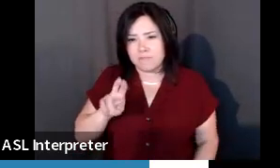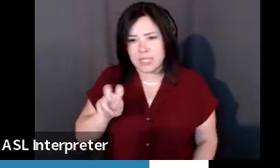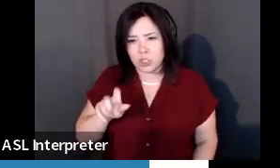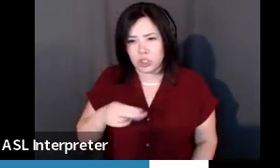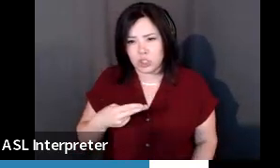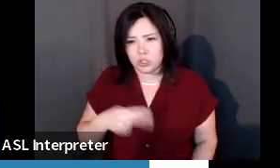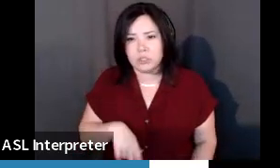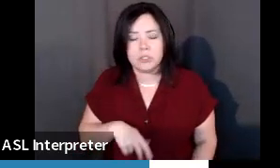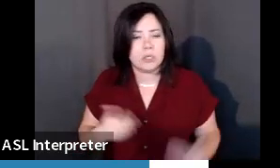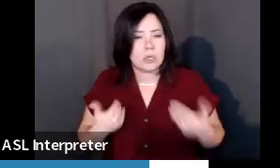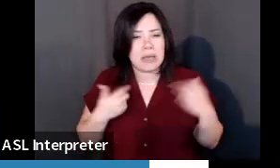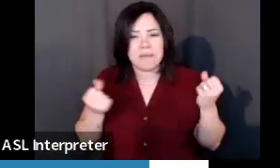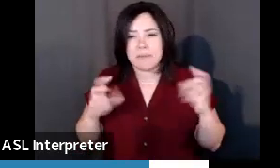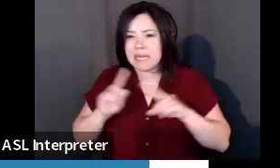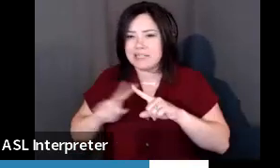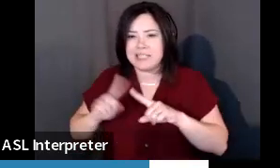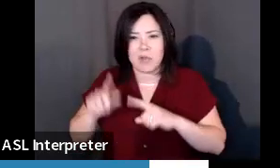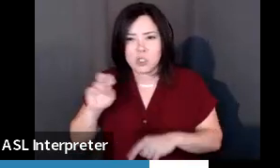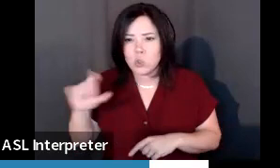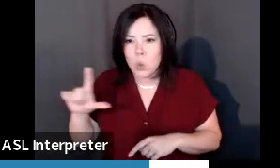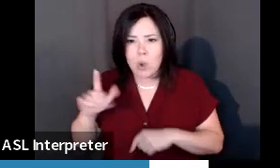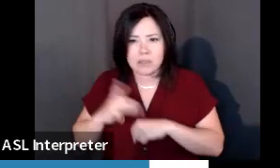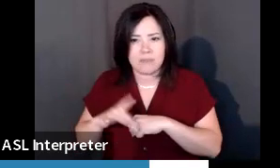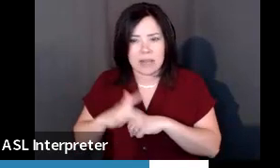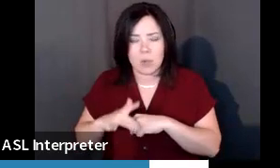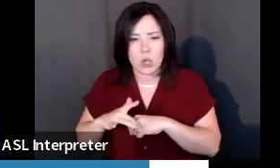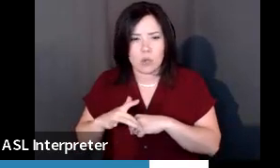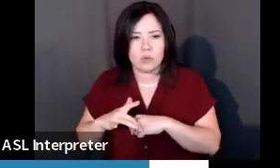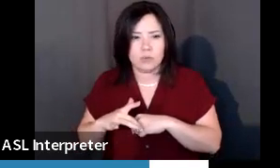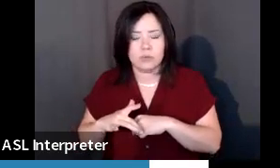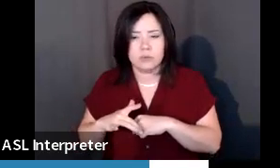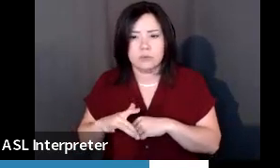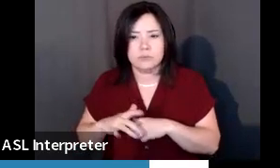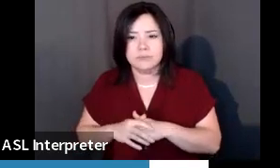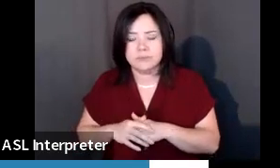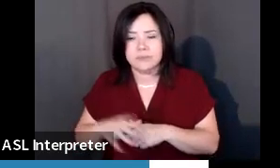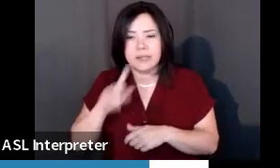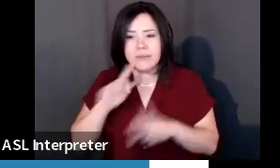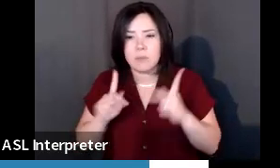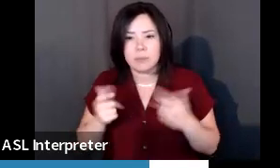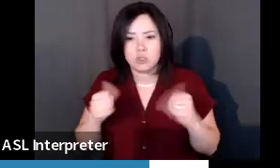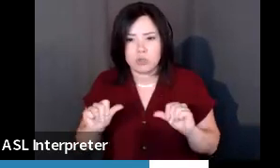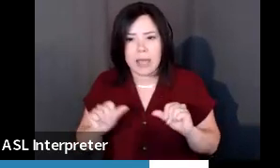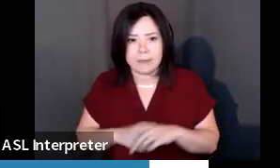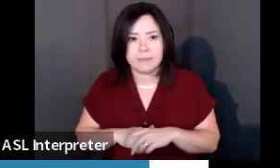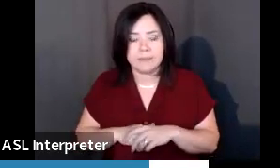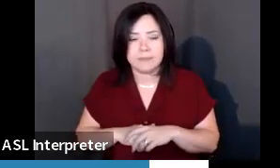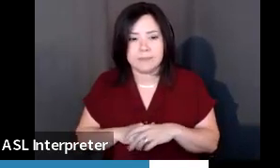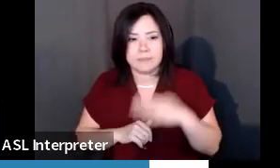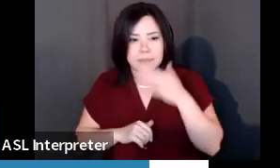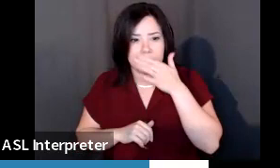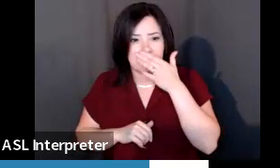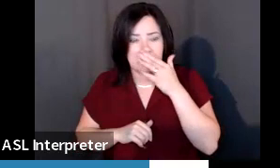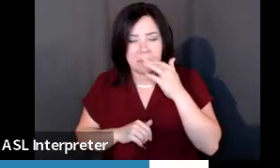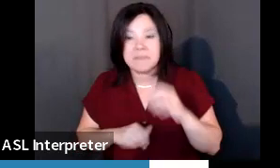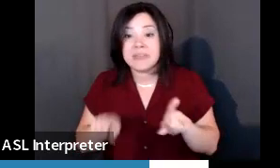kinds of tools in our inventory that are available for people to try. And even